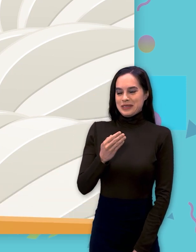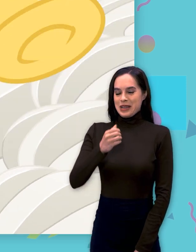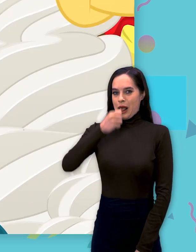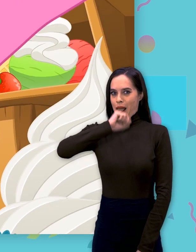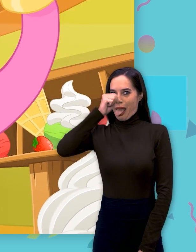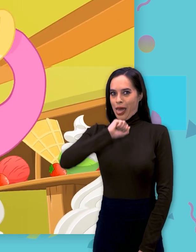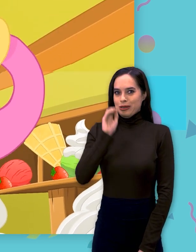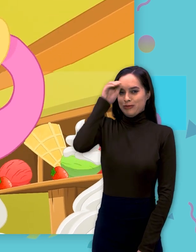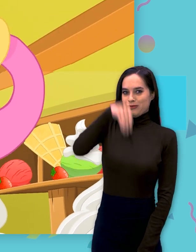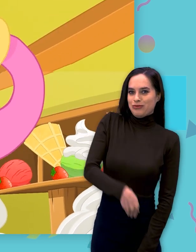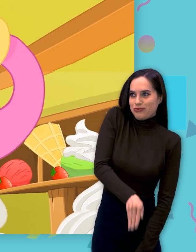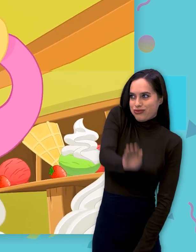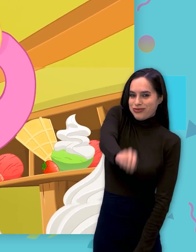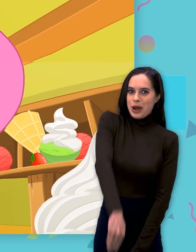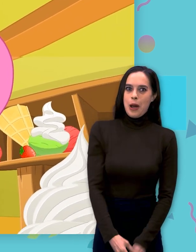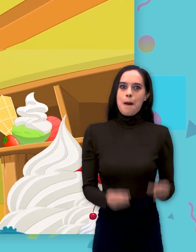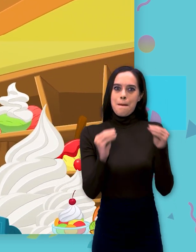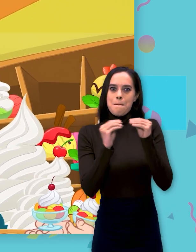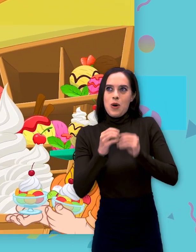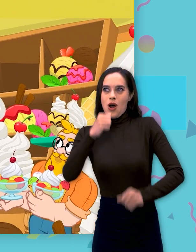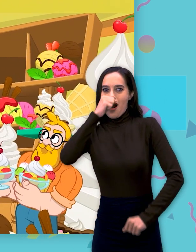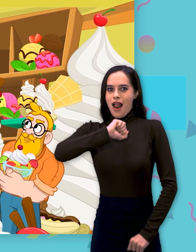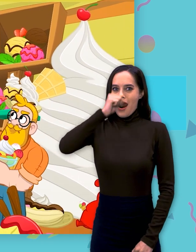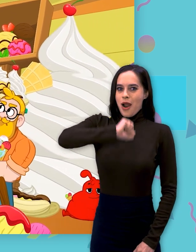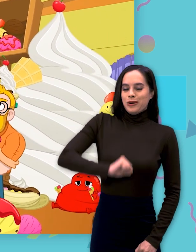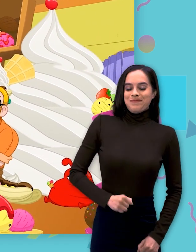Jolly Fat. More ice cream.